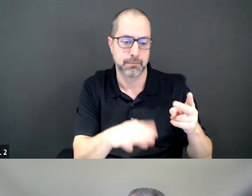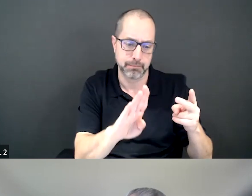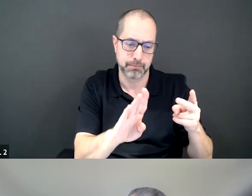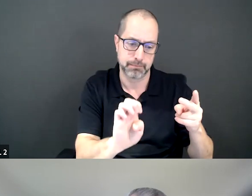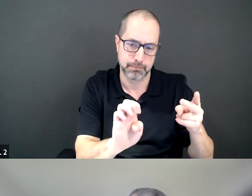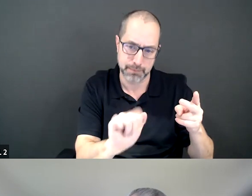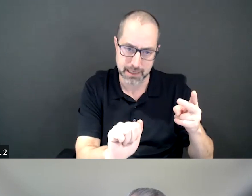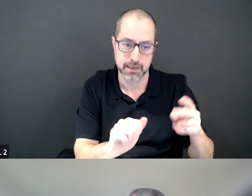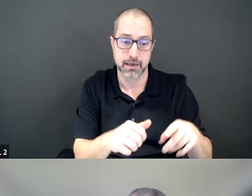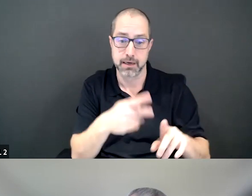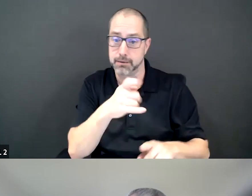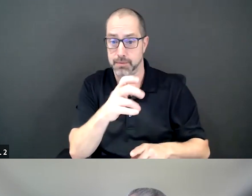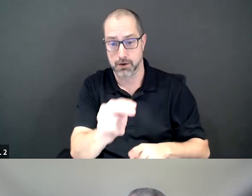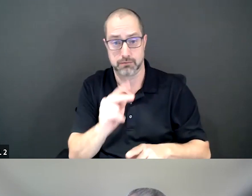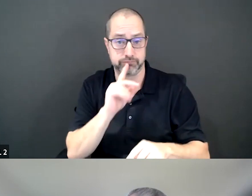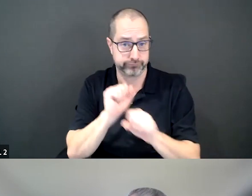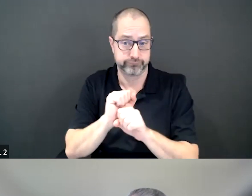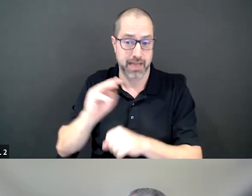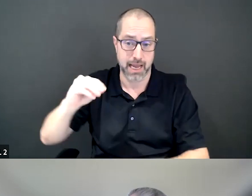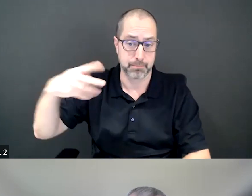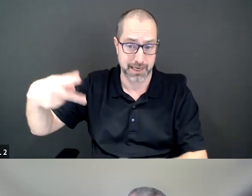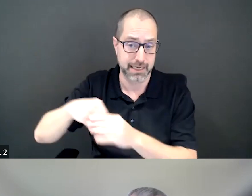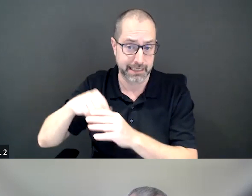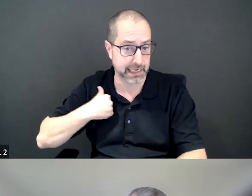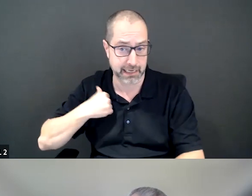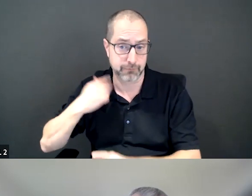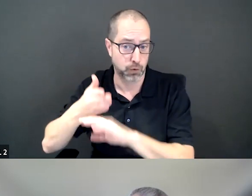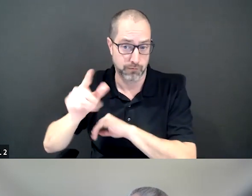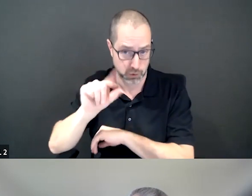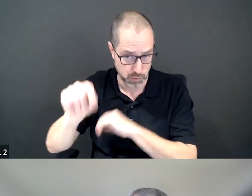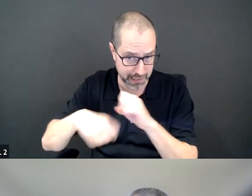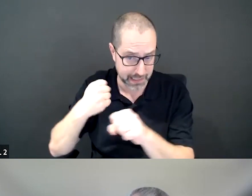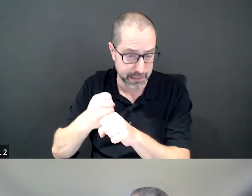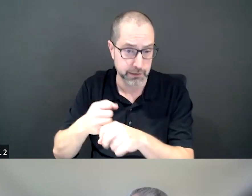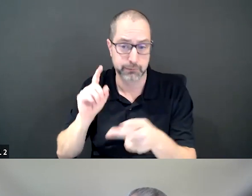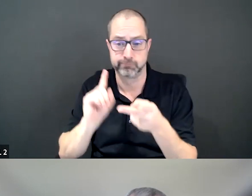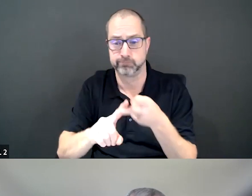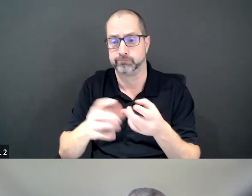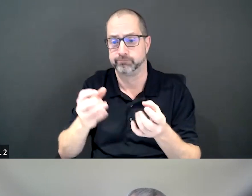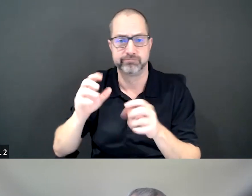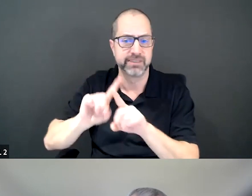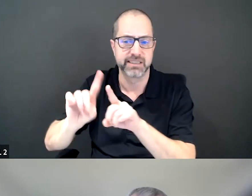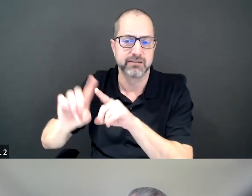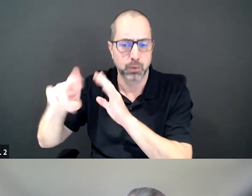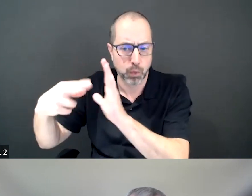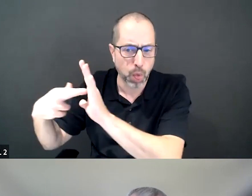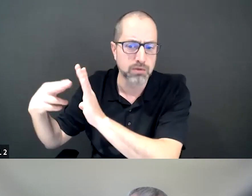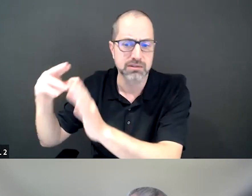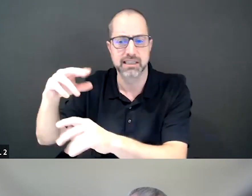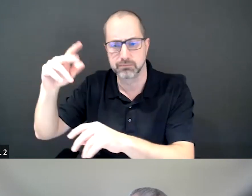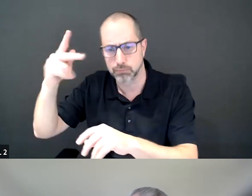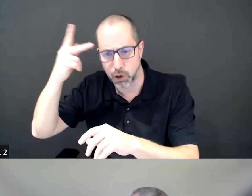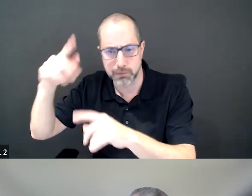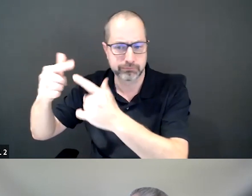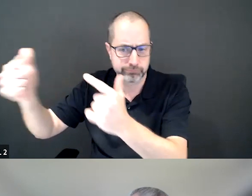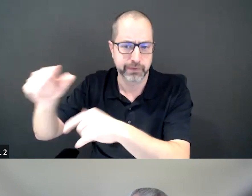political career in Canada. He was a member of Parliament for over 20 years. He served in numerous cabinet posts. He served as the